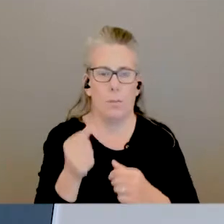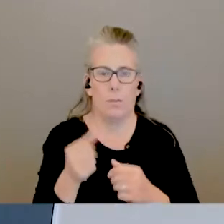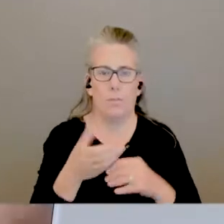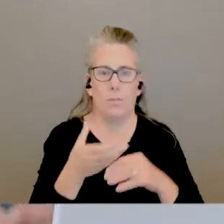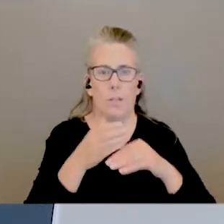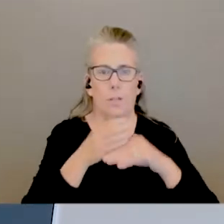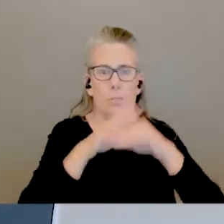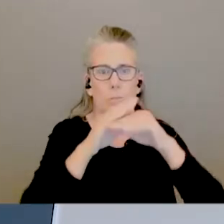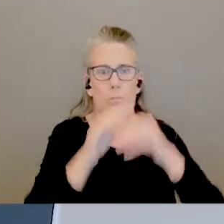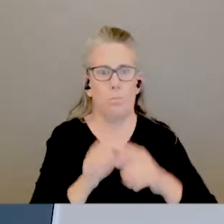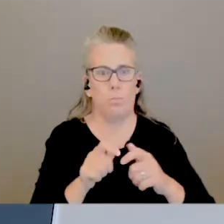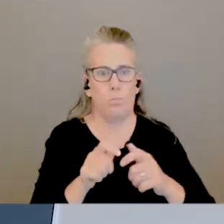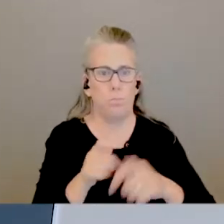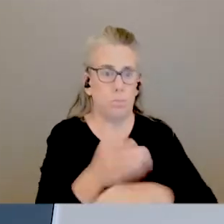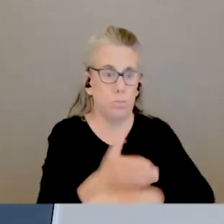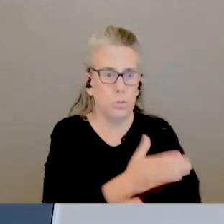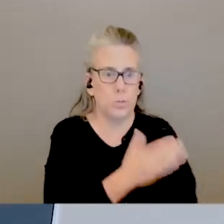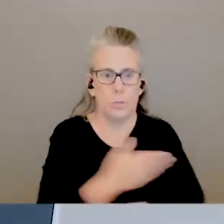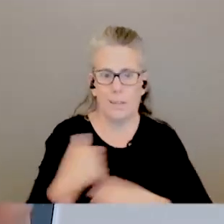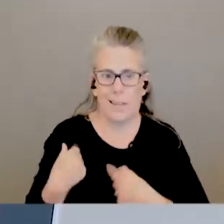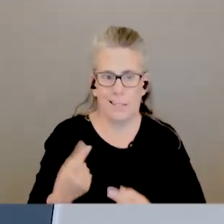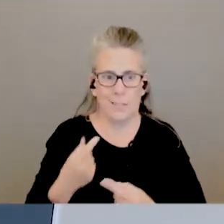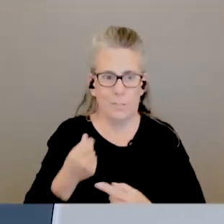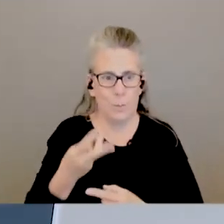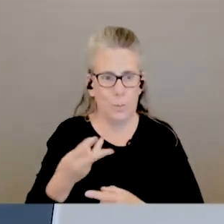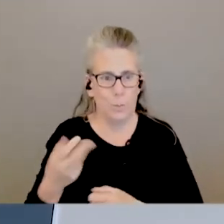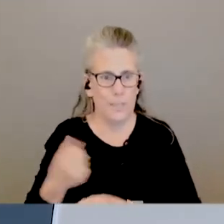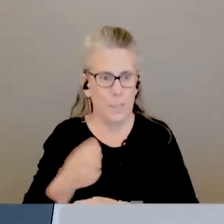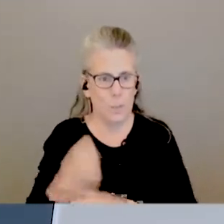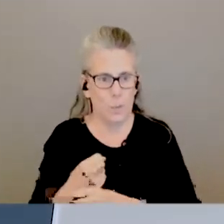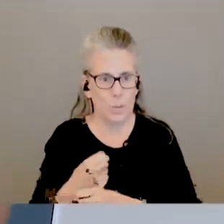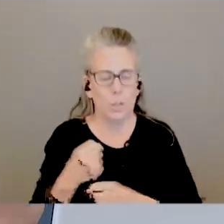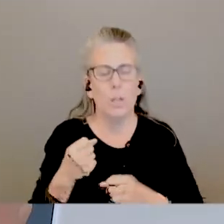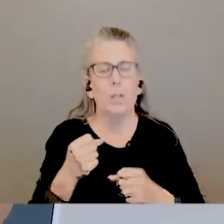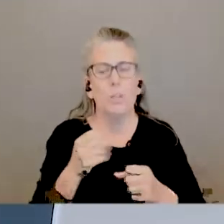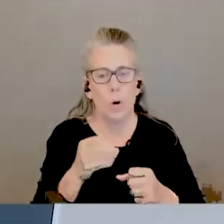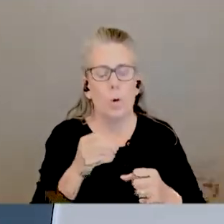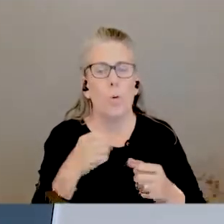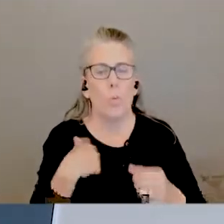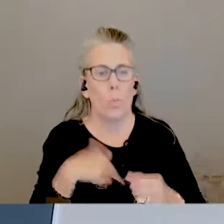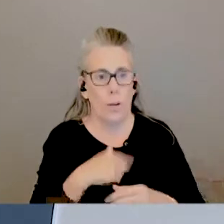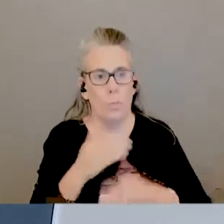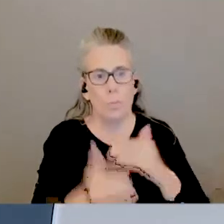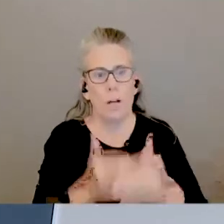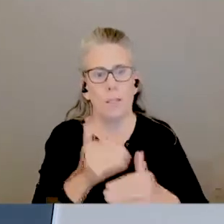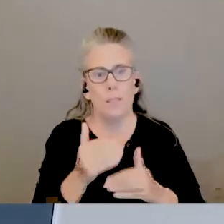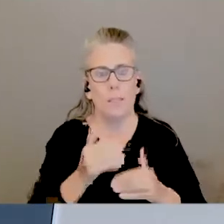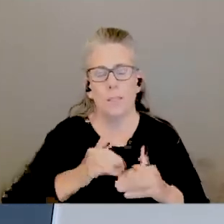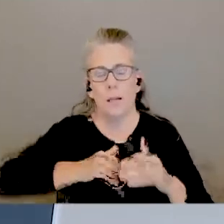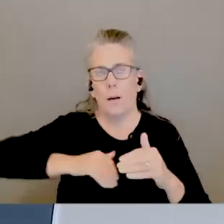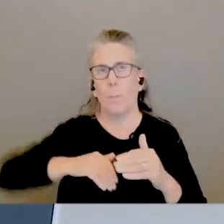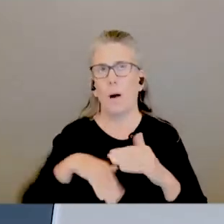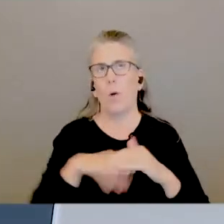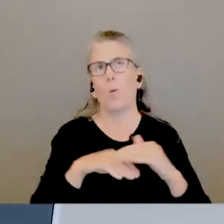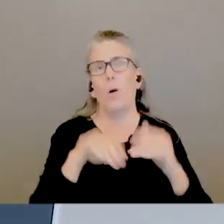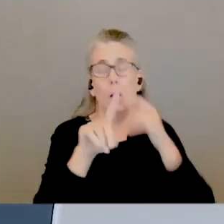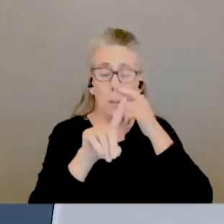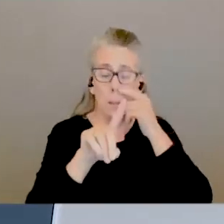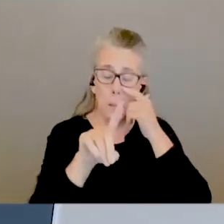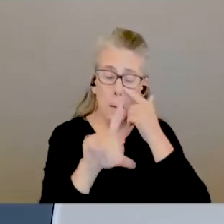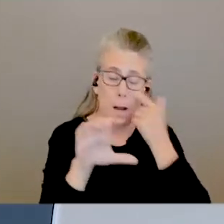the business and demands of the scale. We process about, like hundreds of millions of ads gets processed in this service.